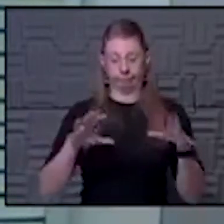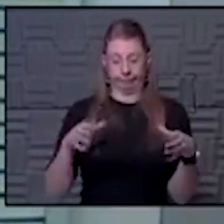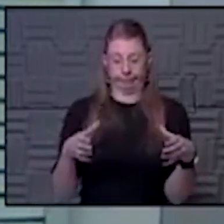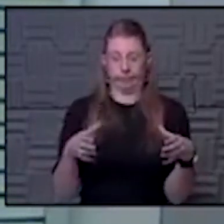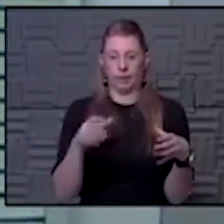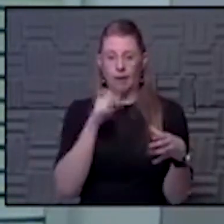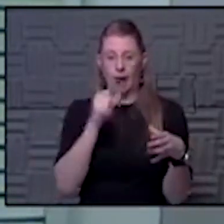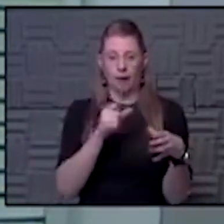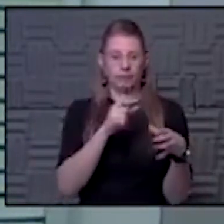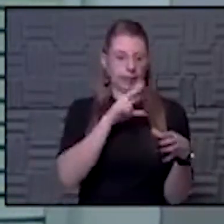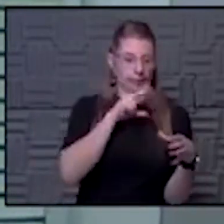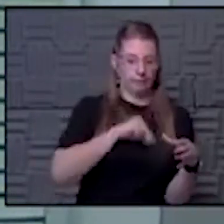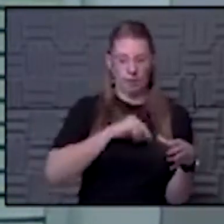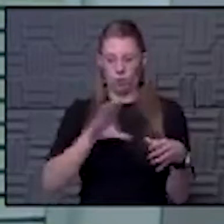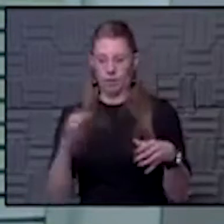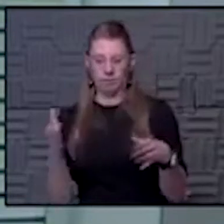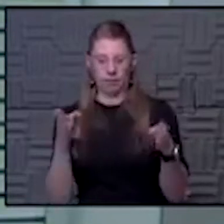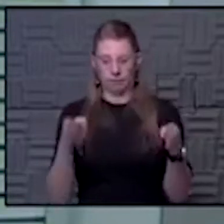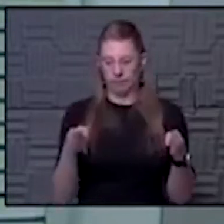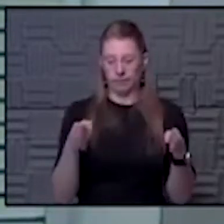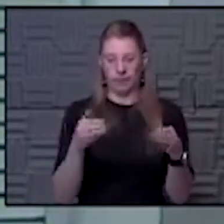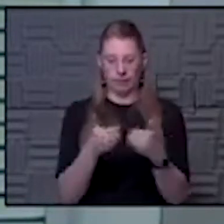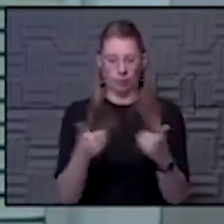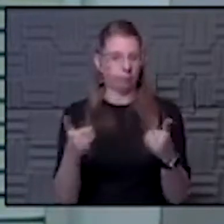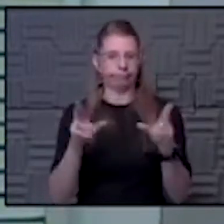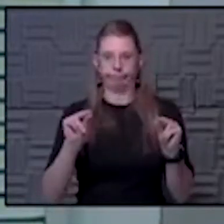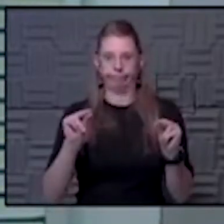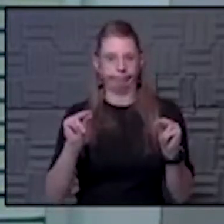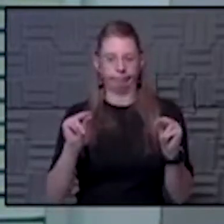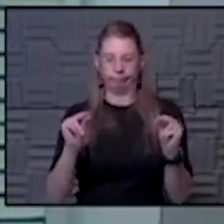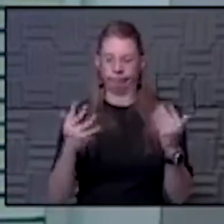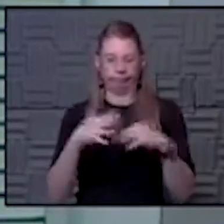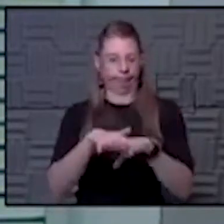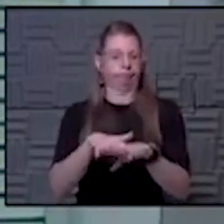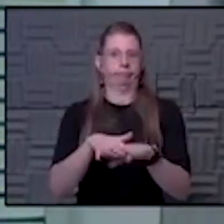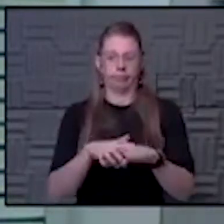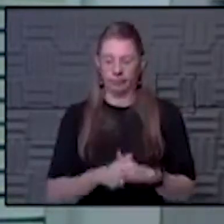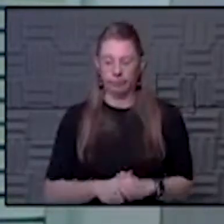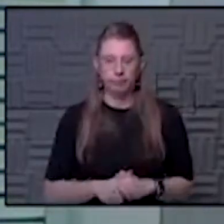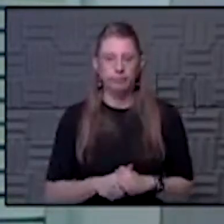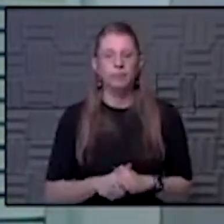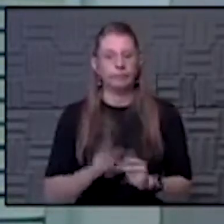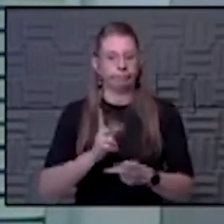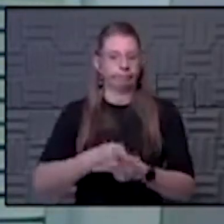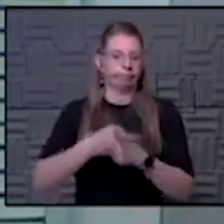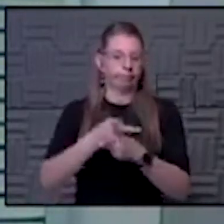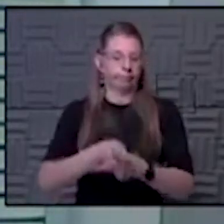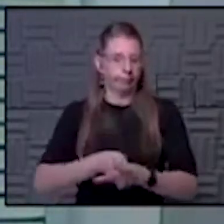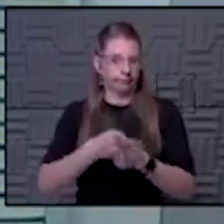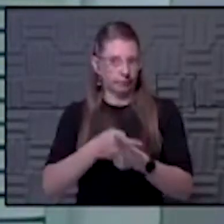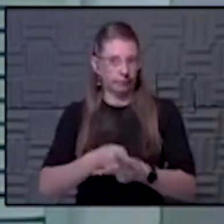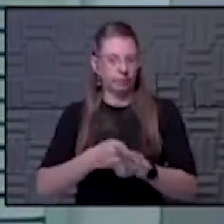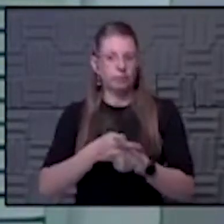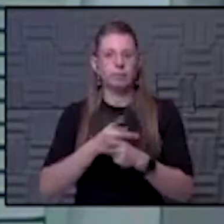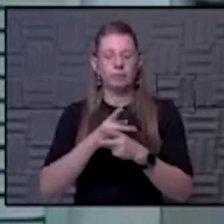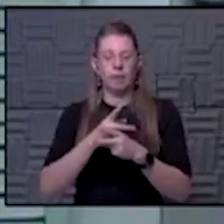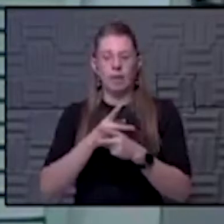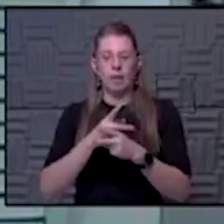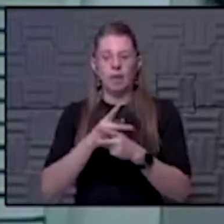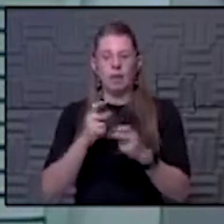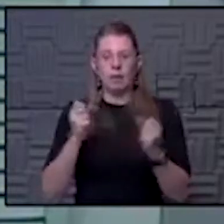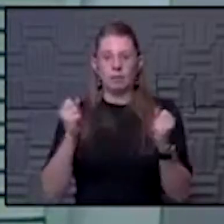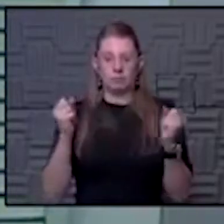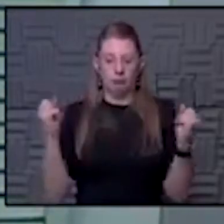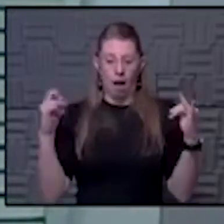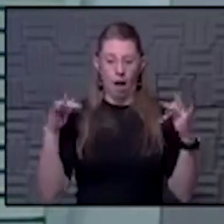on the calendar. So still, the admonishment is still the same, to be very cautious and minimize the mass gatherings. I think